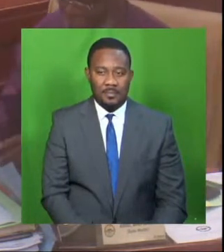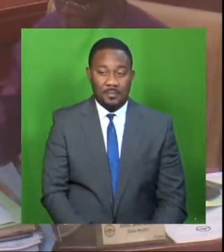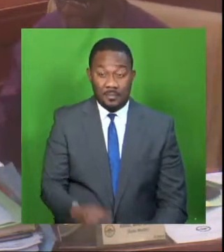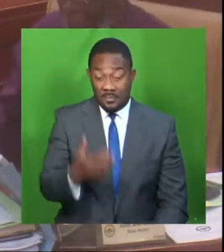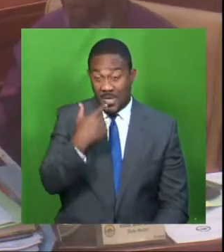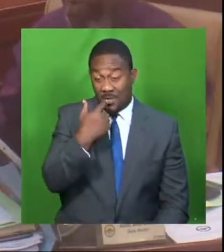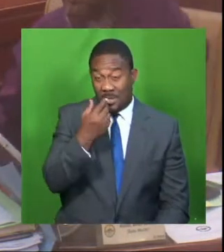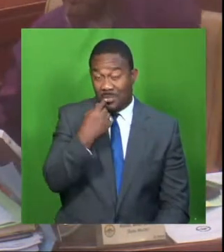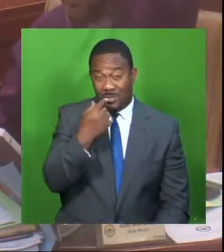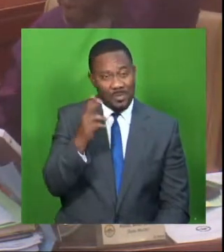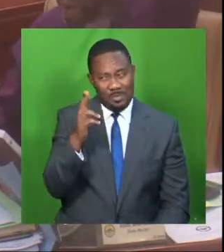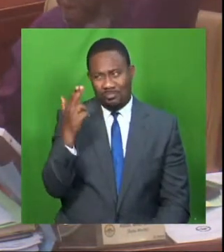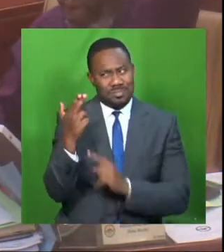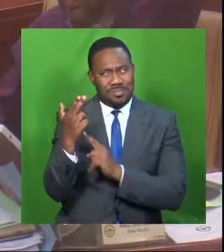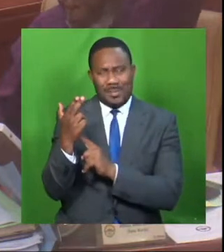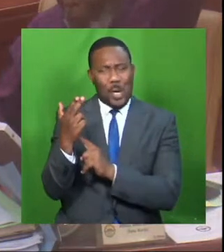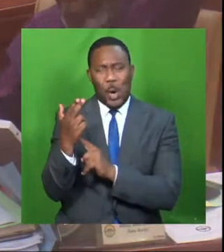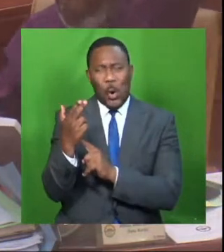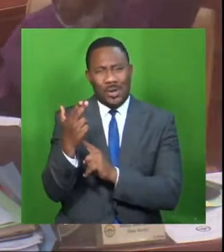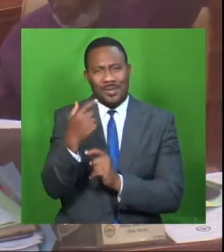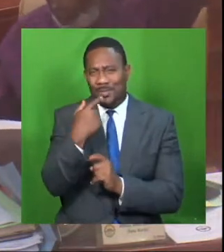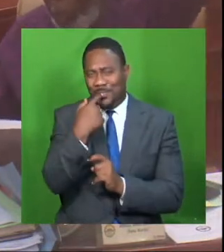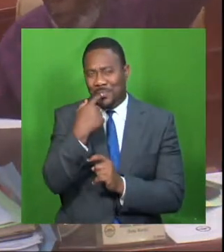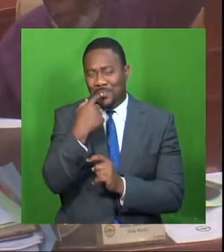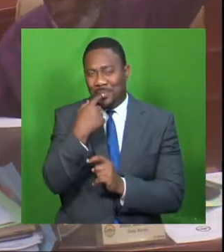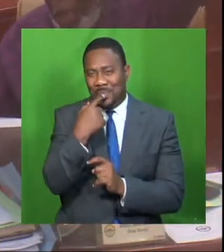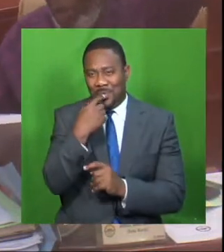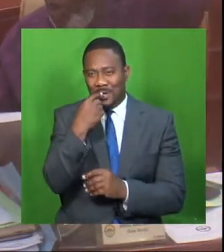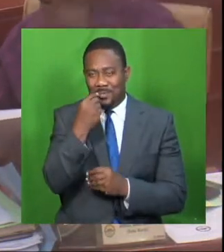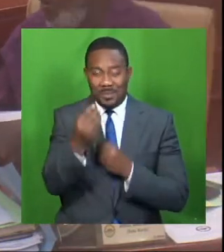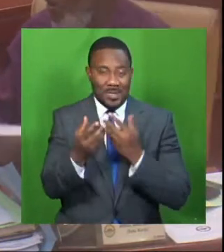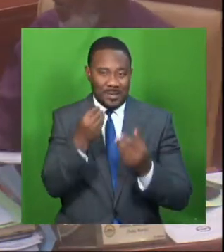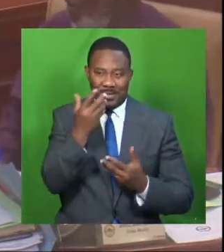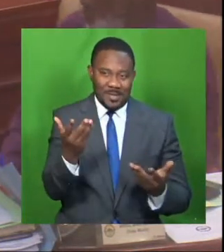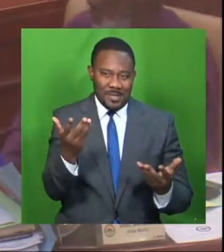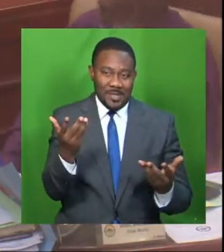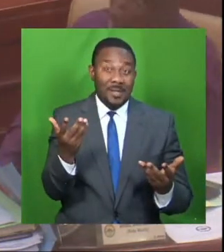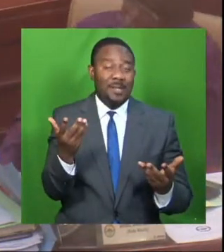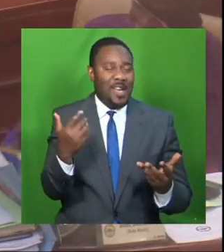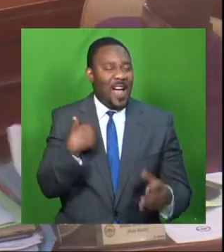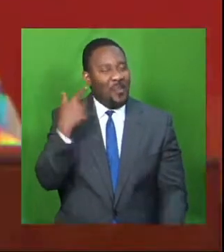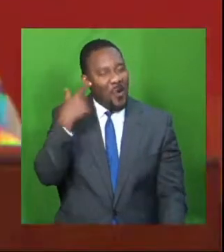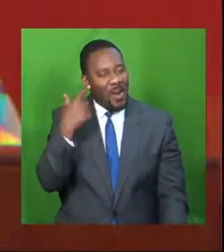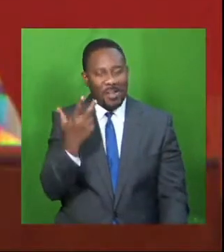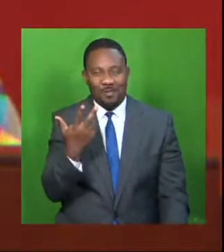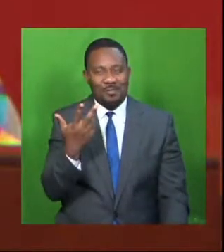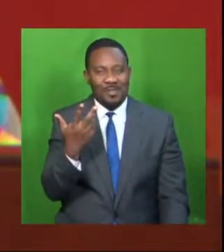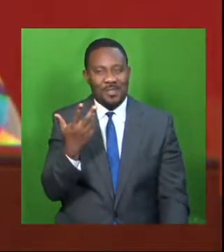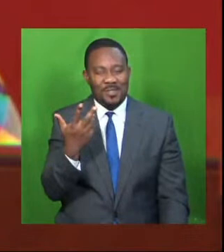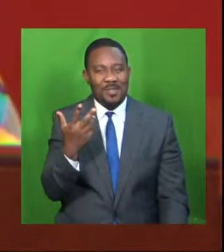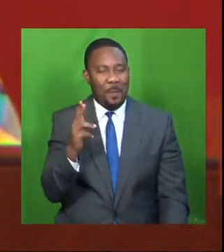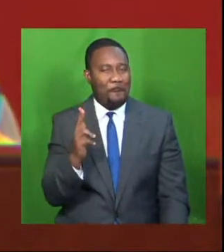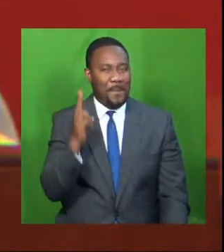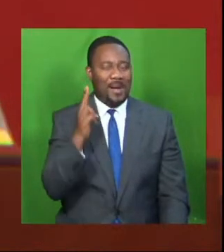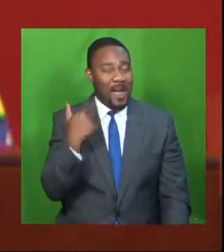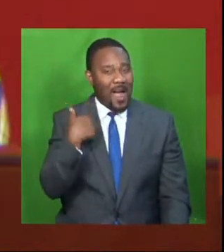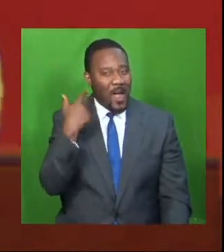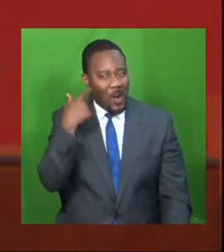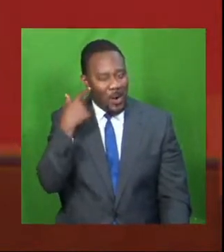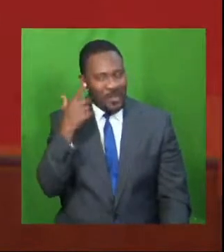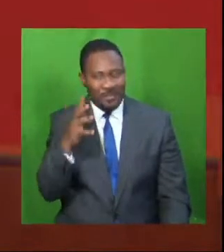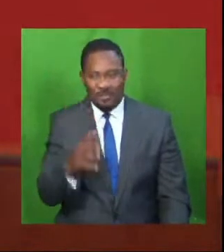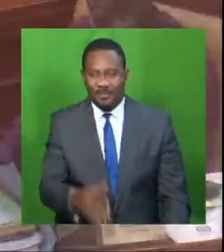first time. It is not the first time a minister with respect calling for reprogramming of his appearance. It's not the first